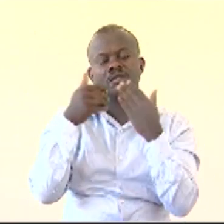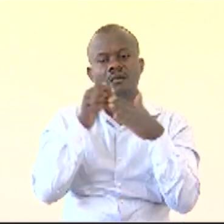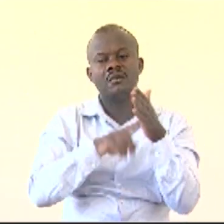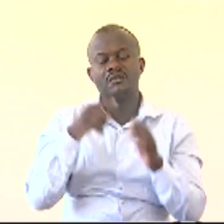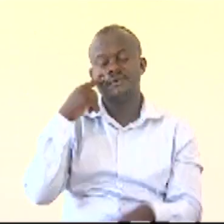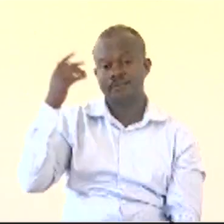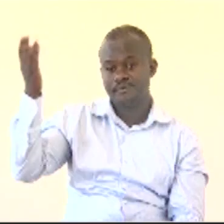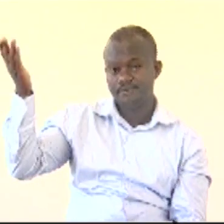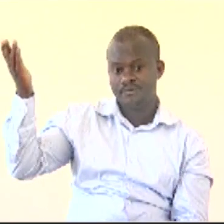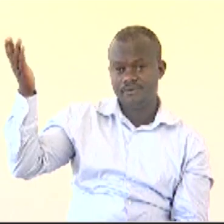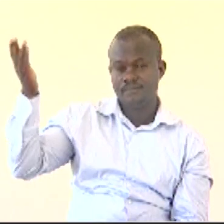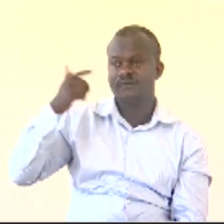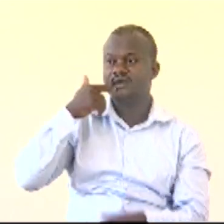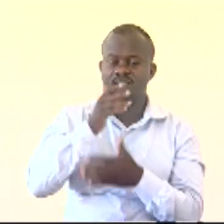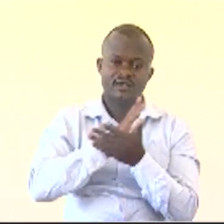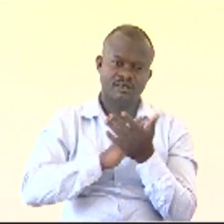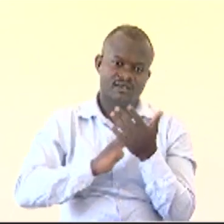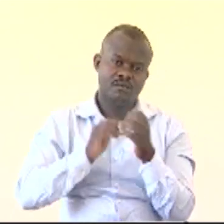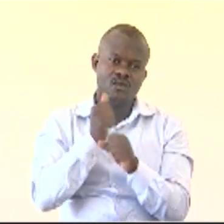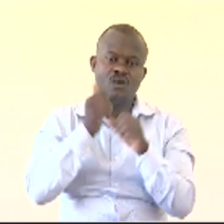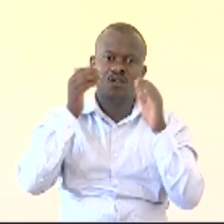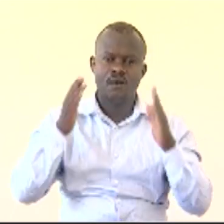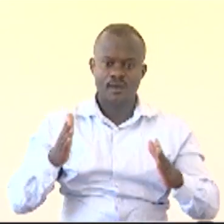You see some medical workers,